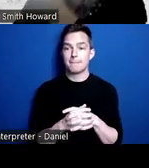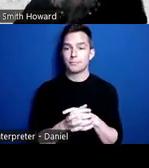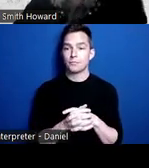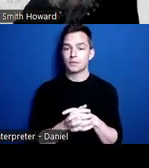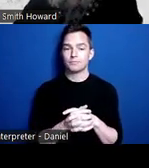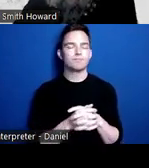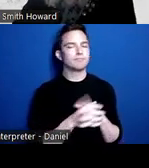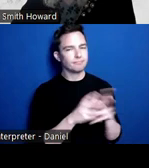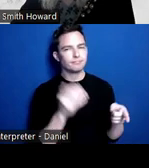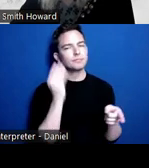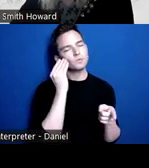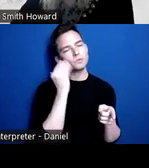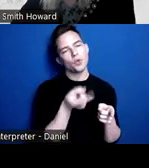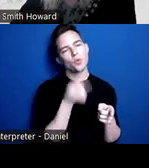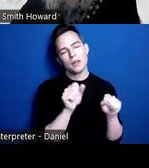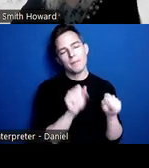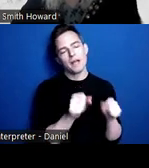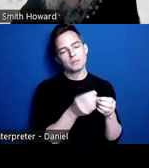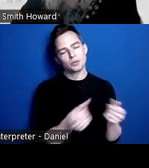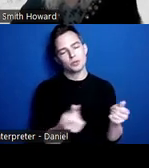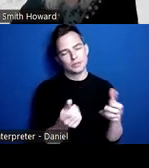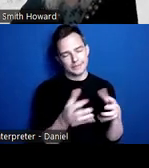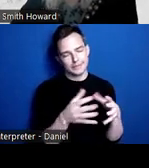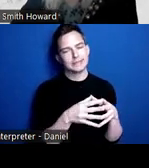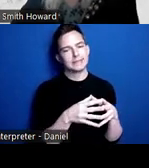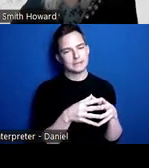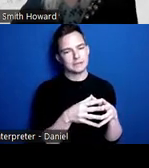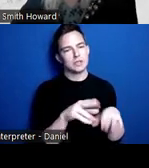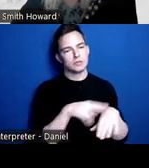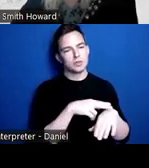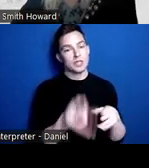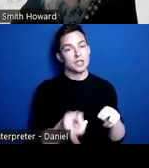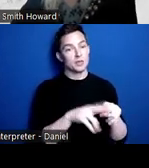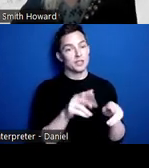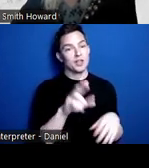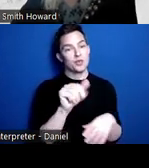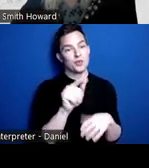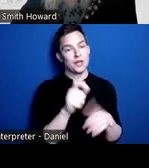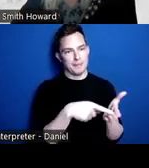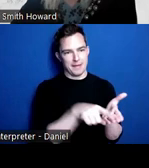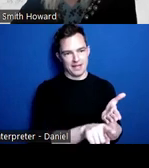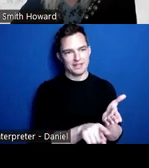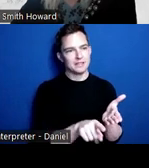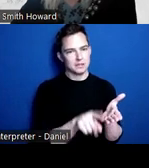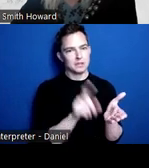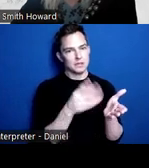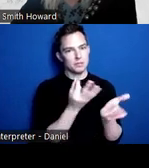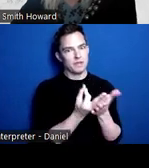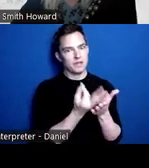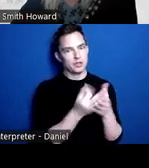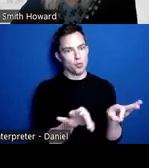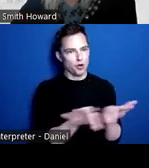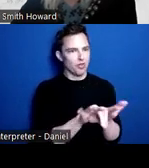I know one of the possible solutions is, of course, increasing the rate of pay. It needs to be financially worthwhile